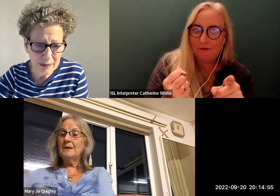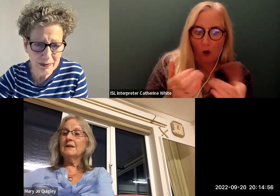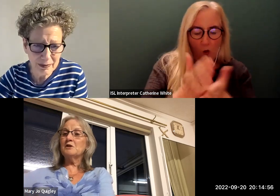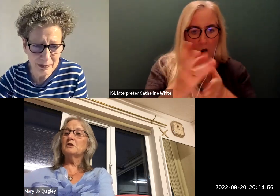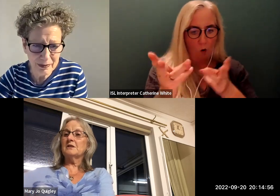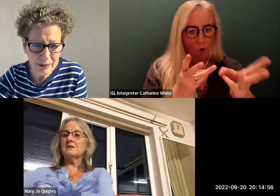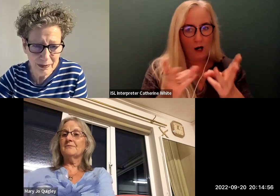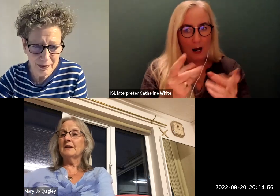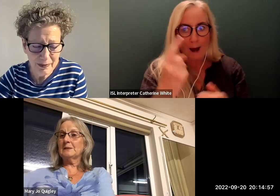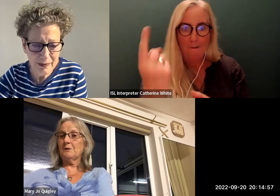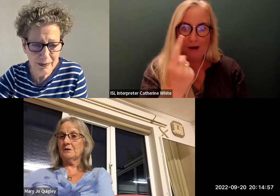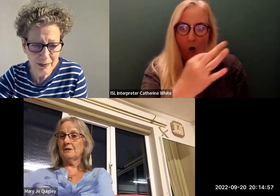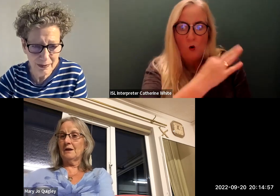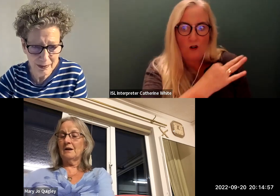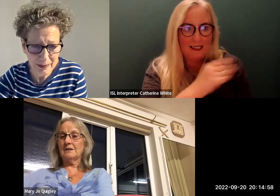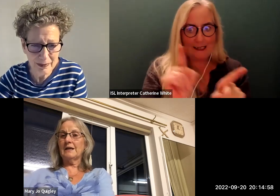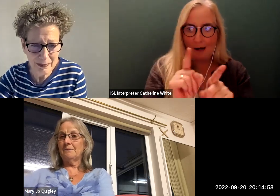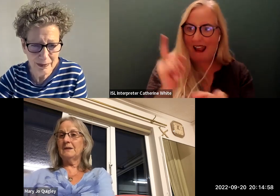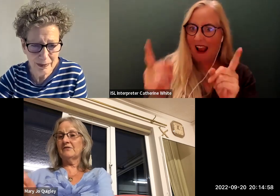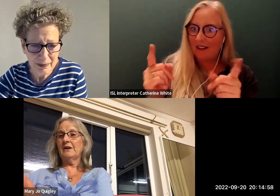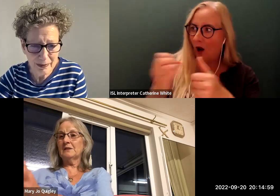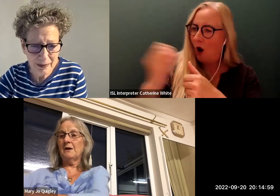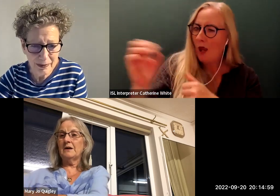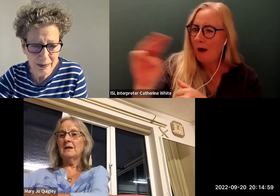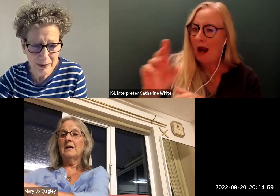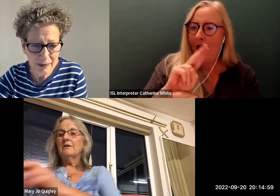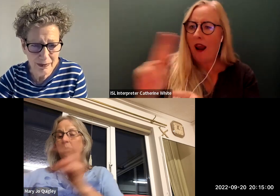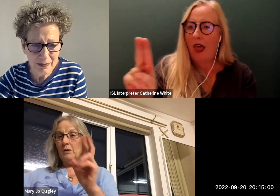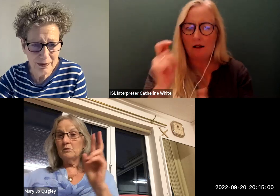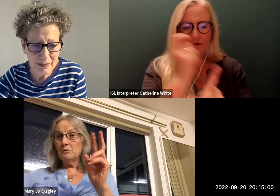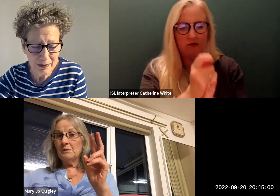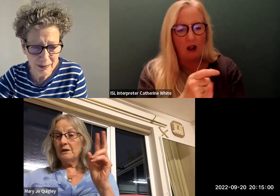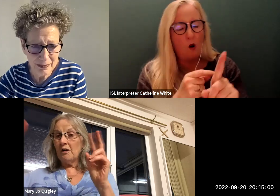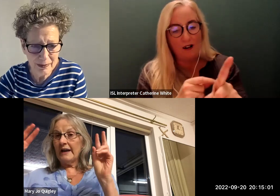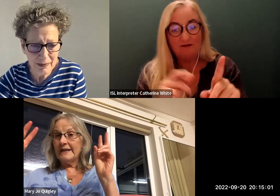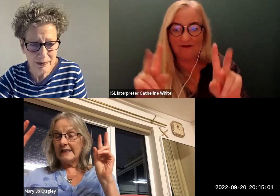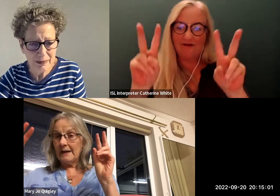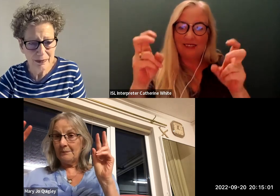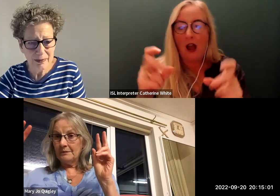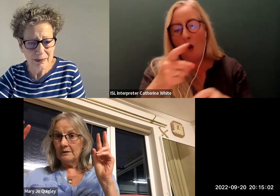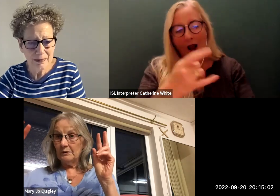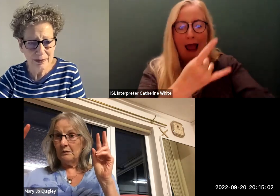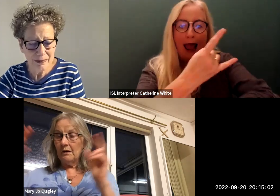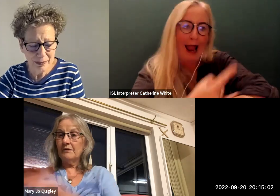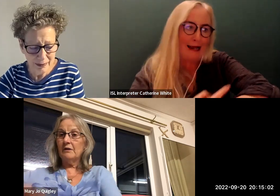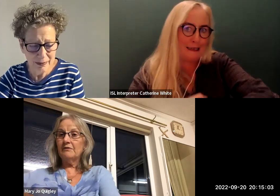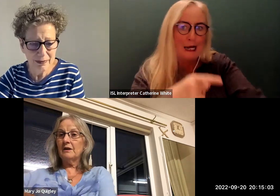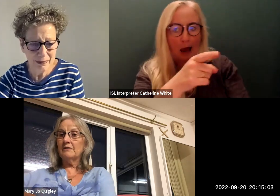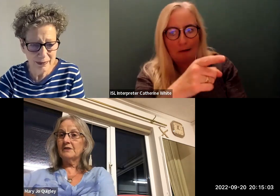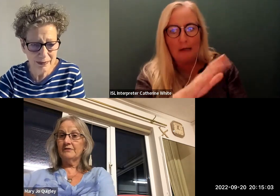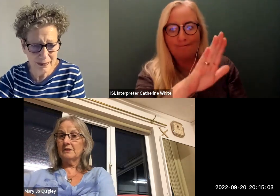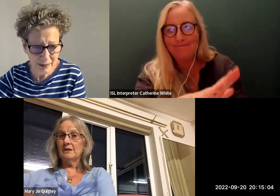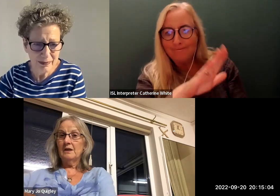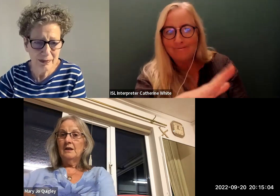and be as good as the next person and not again be defined by what would have been called the handicap,